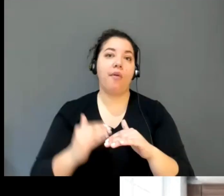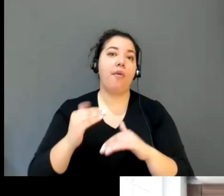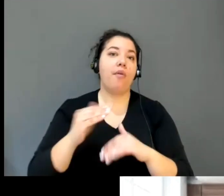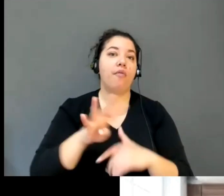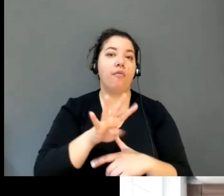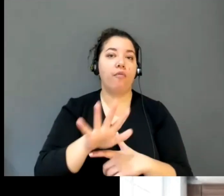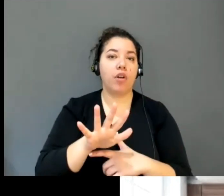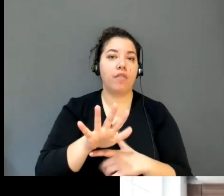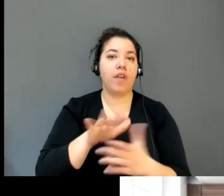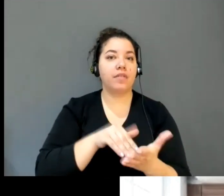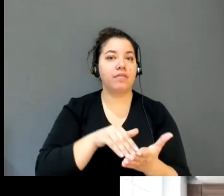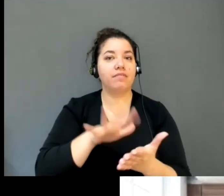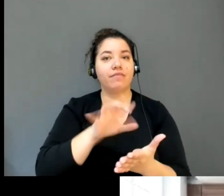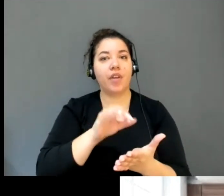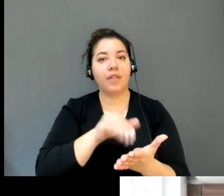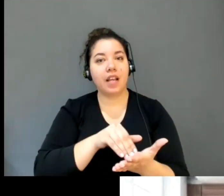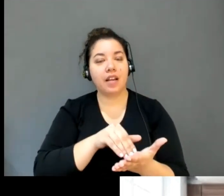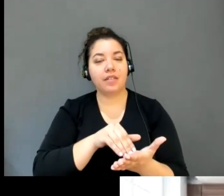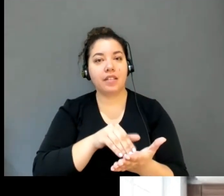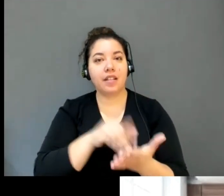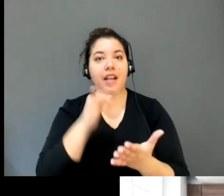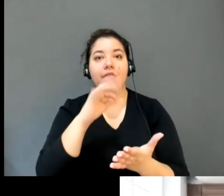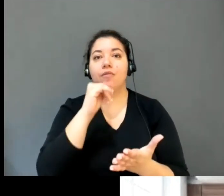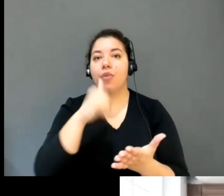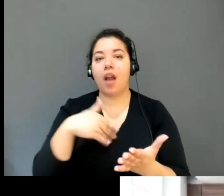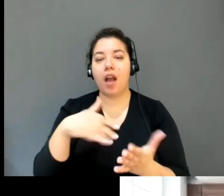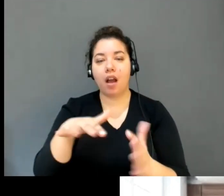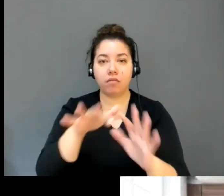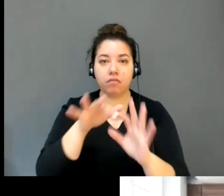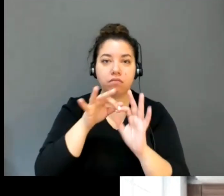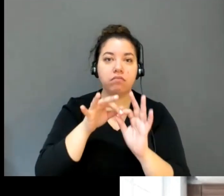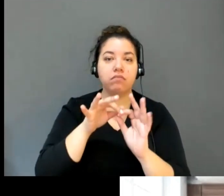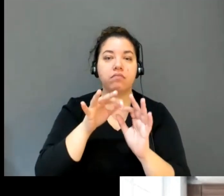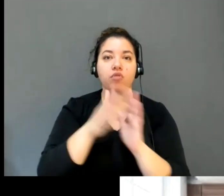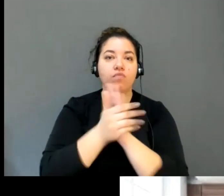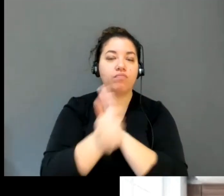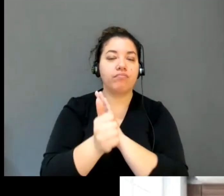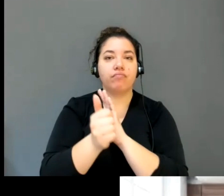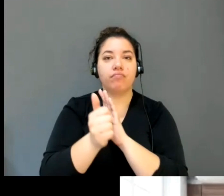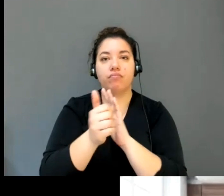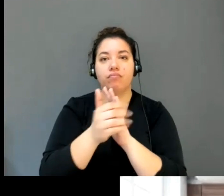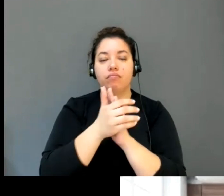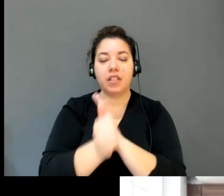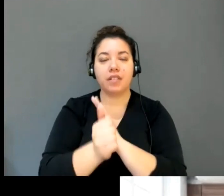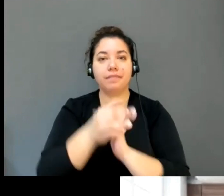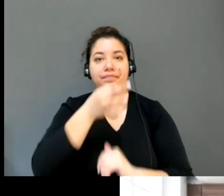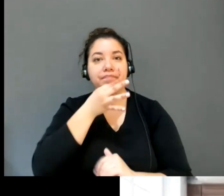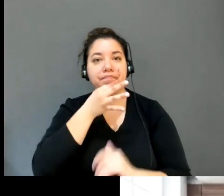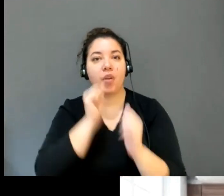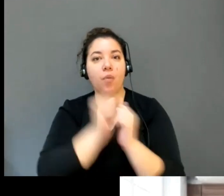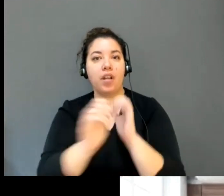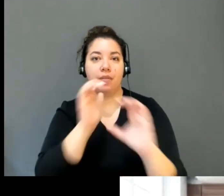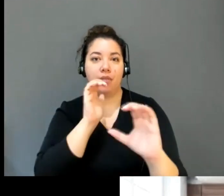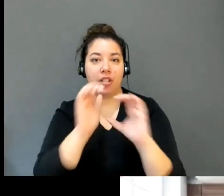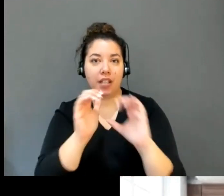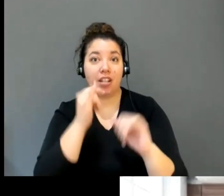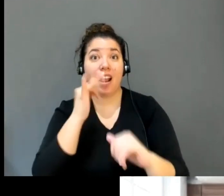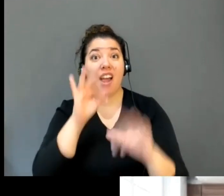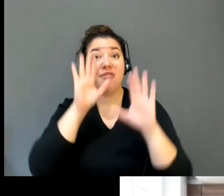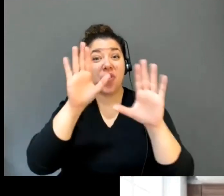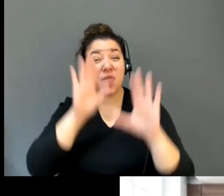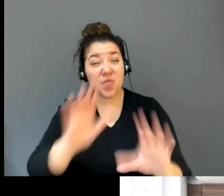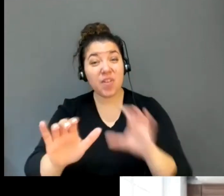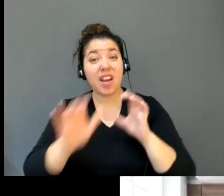with us unless you have excellent communication skills. Excellent communication skills are the only way that you can deliver great